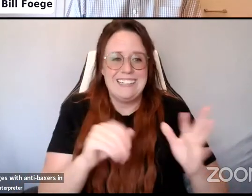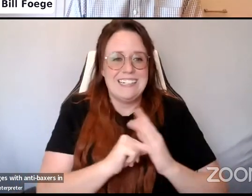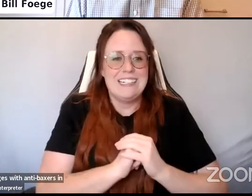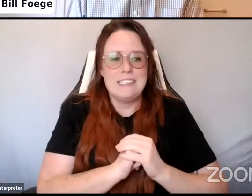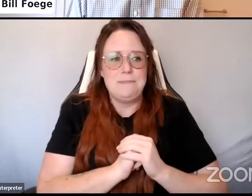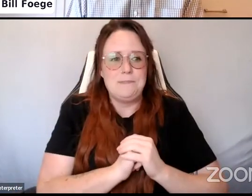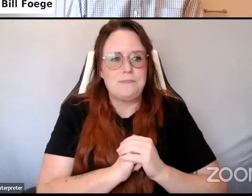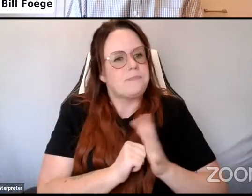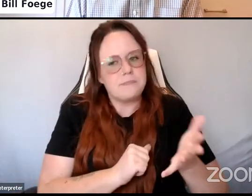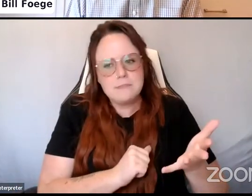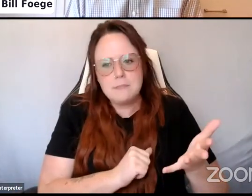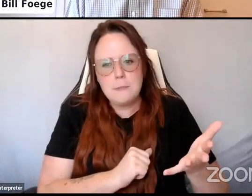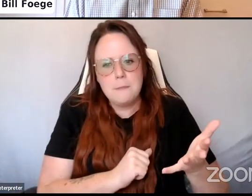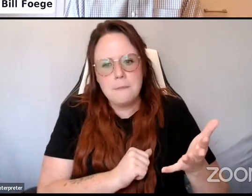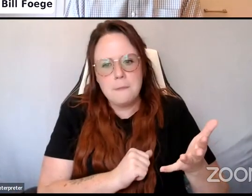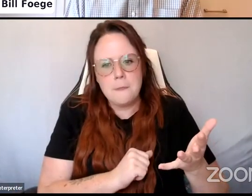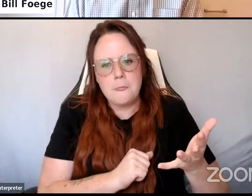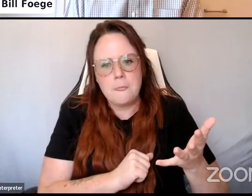um